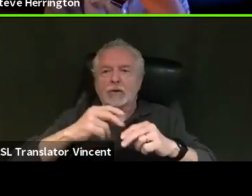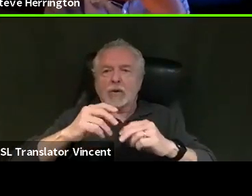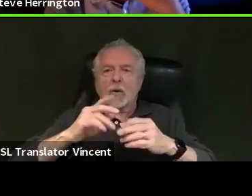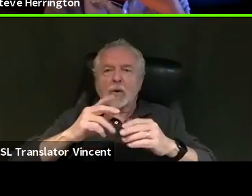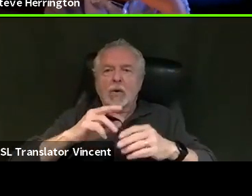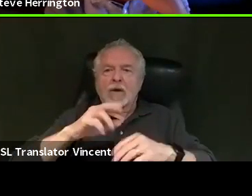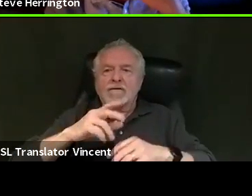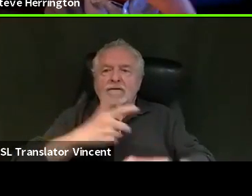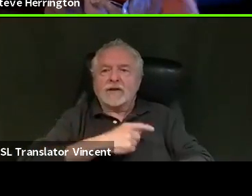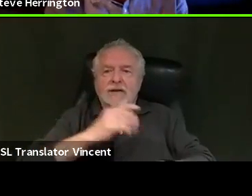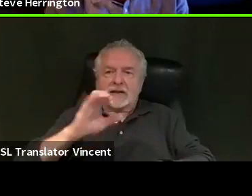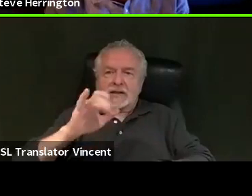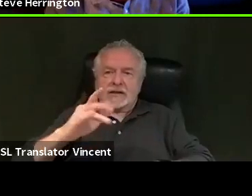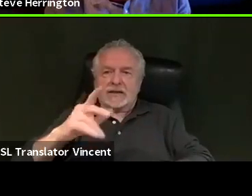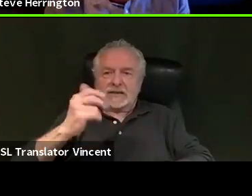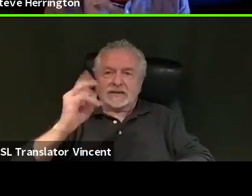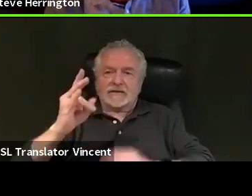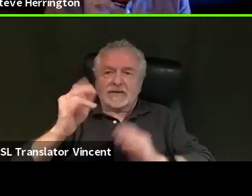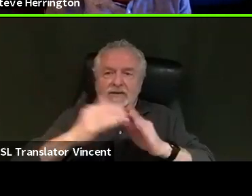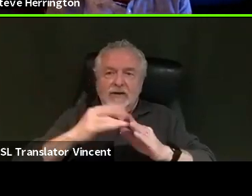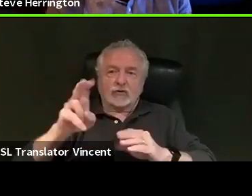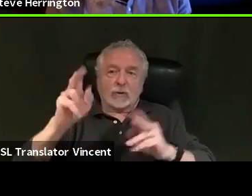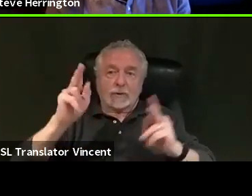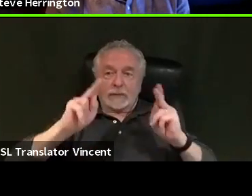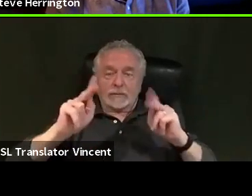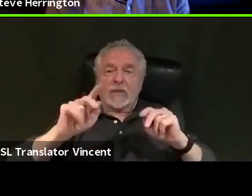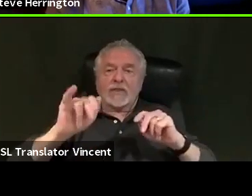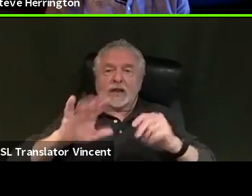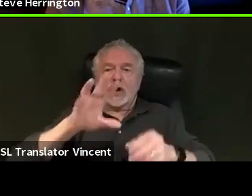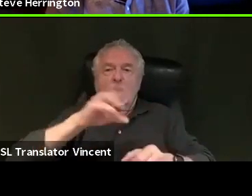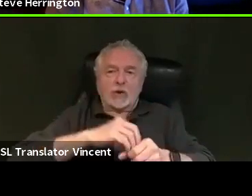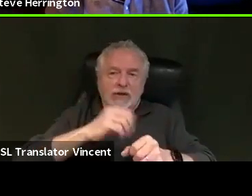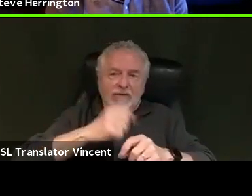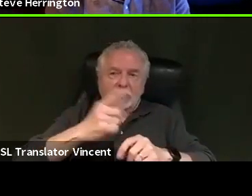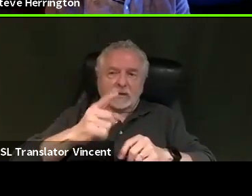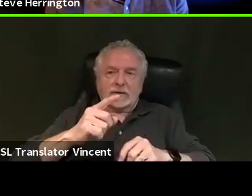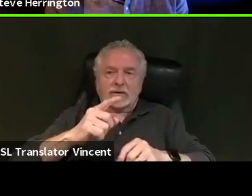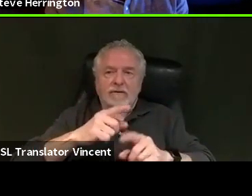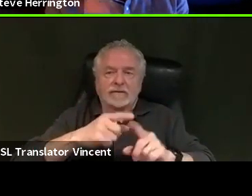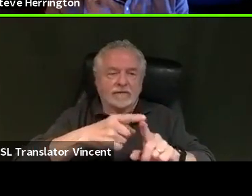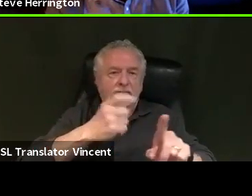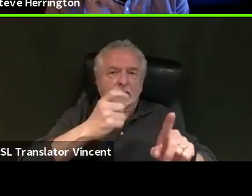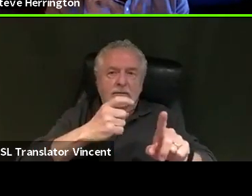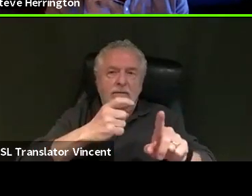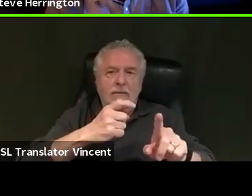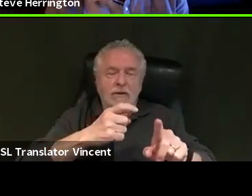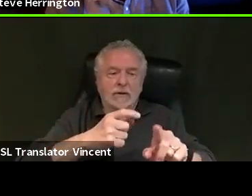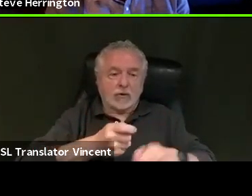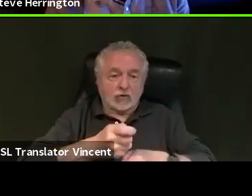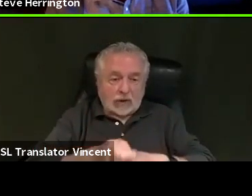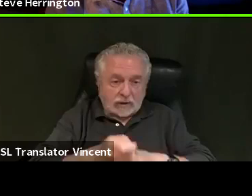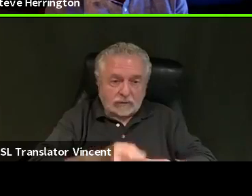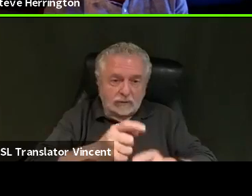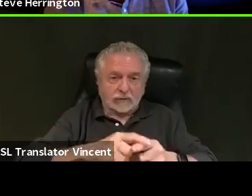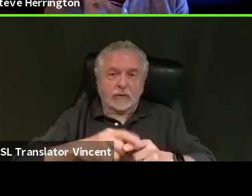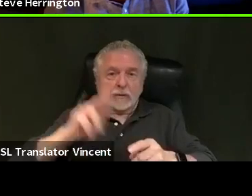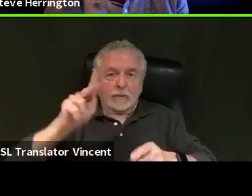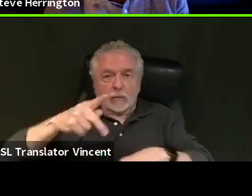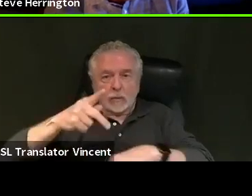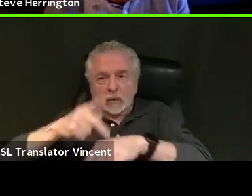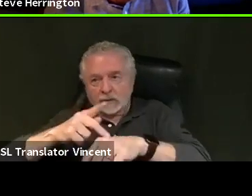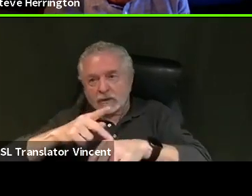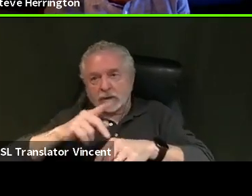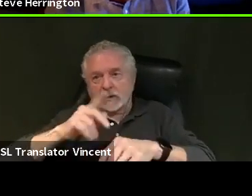our vaccination clinic for 17,200 people, that included everybody from the groundsman to the principal